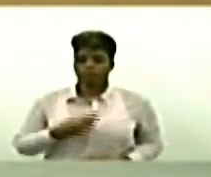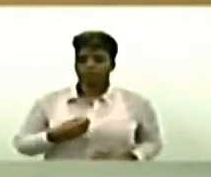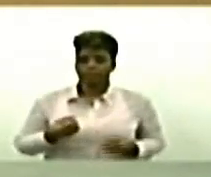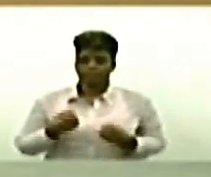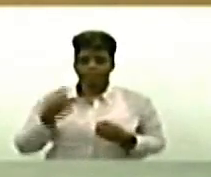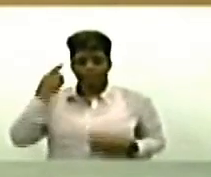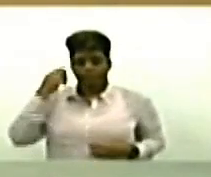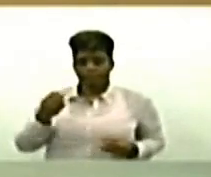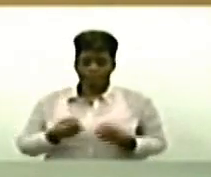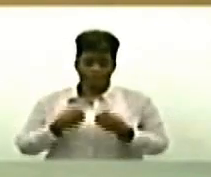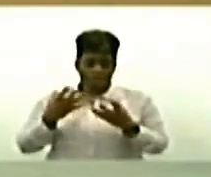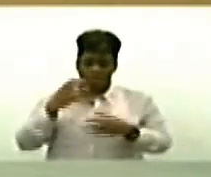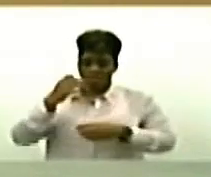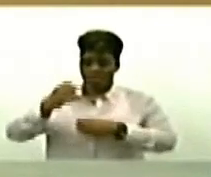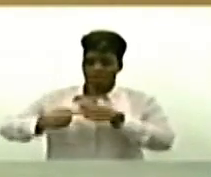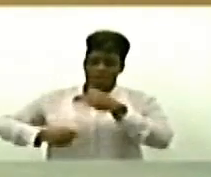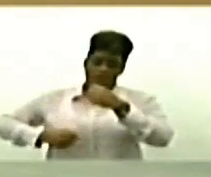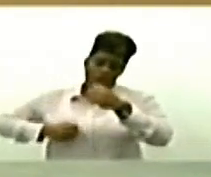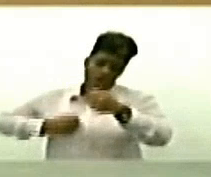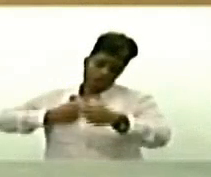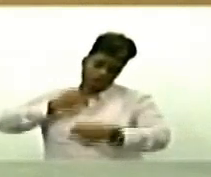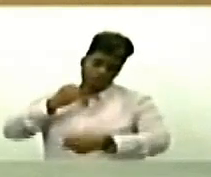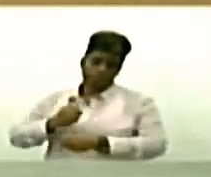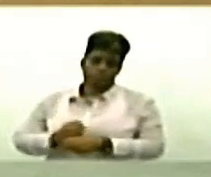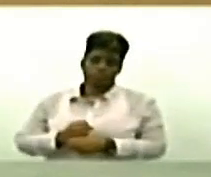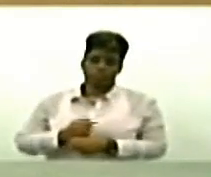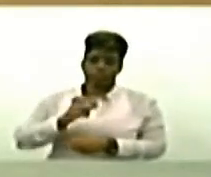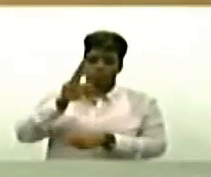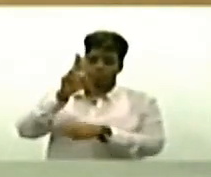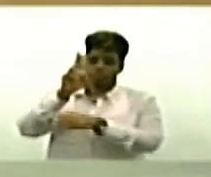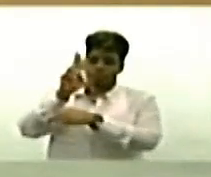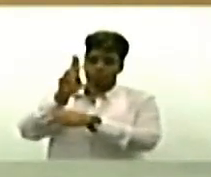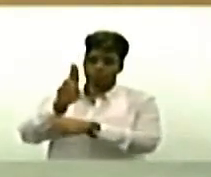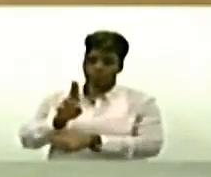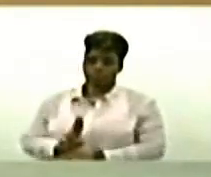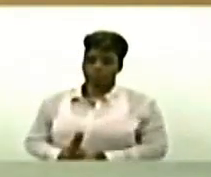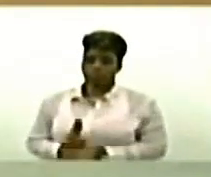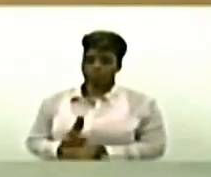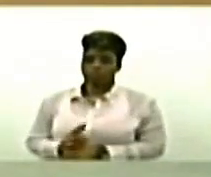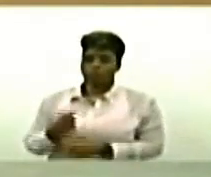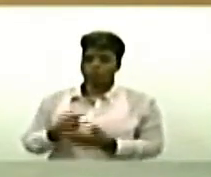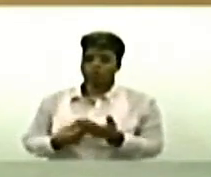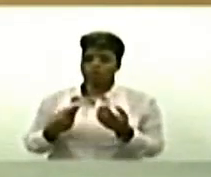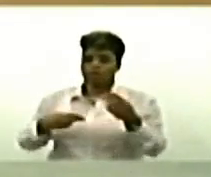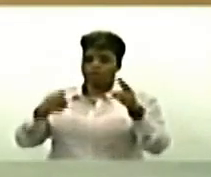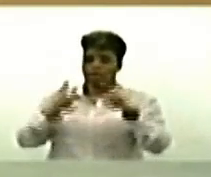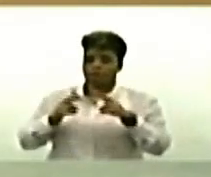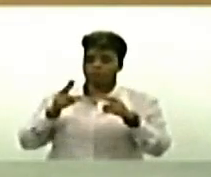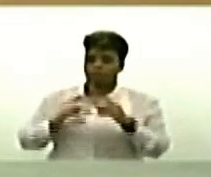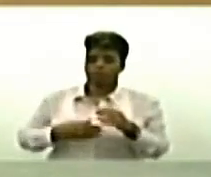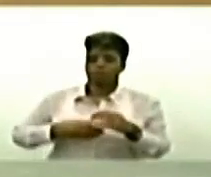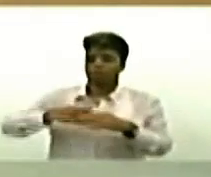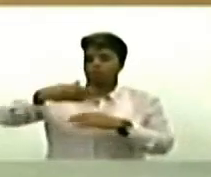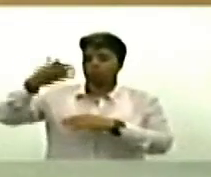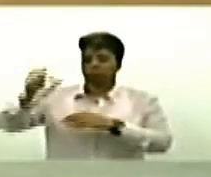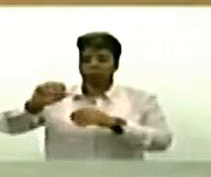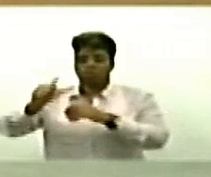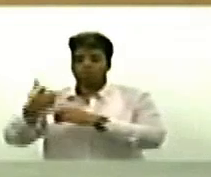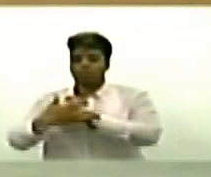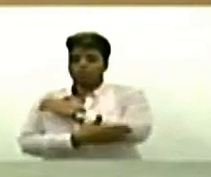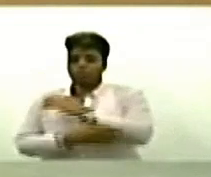many decades, used what happened abroad with the